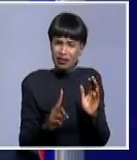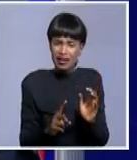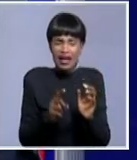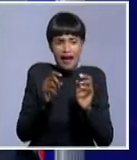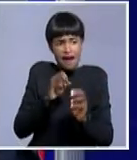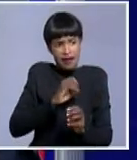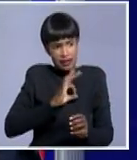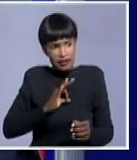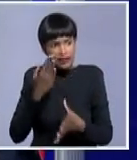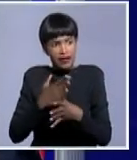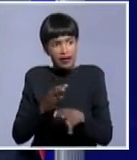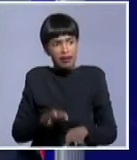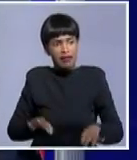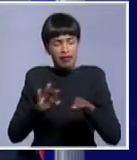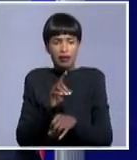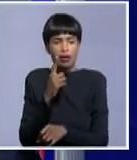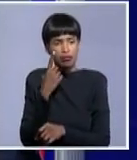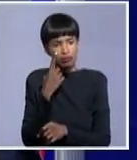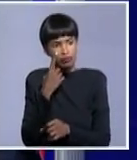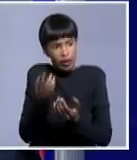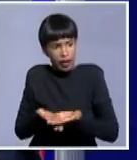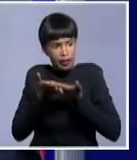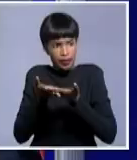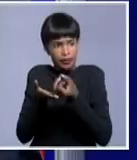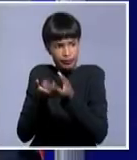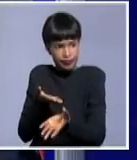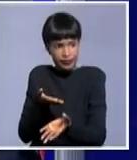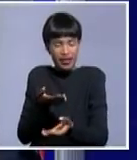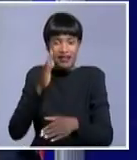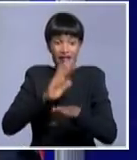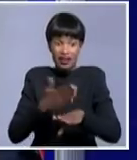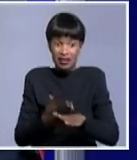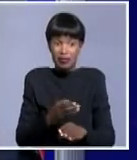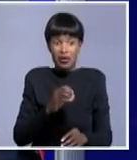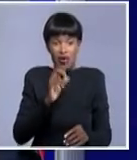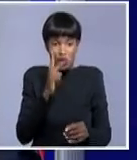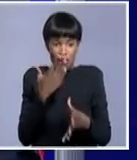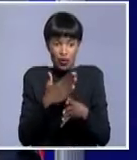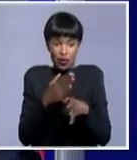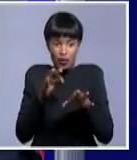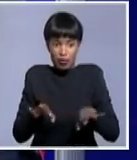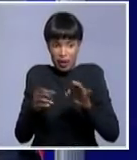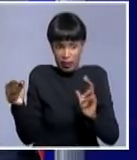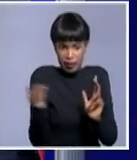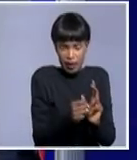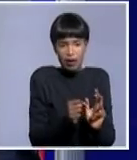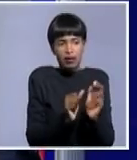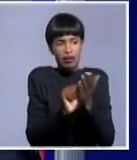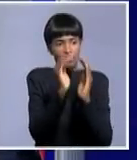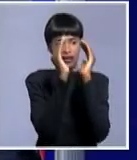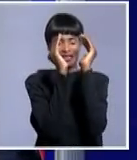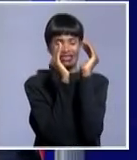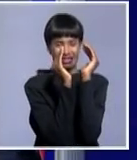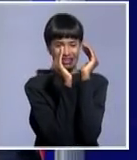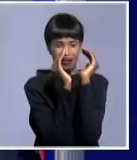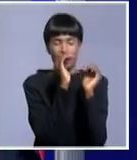farm workers. This law provides that when you employ some of the farm workers, you have to pay social security,